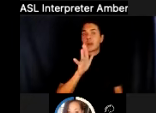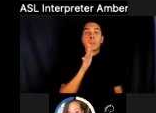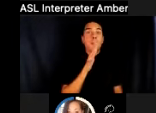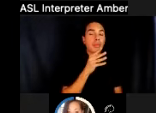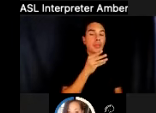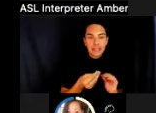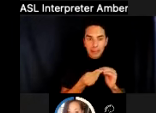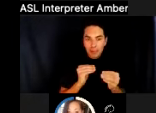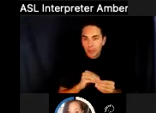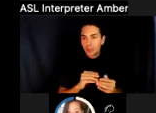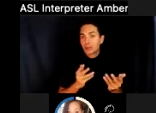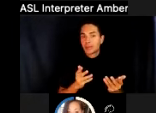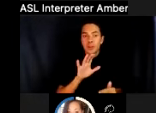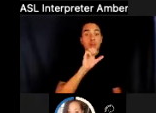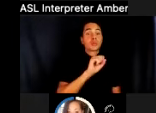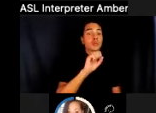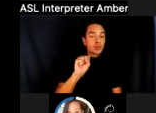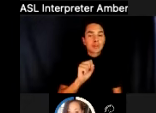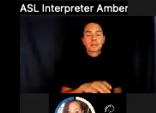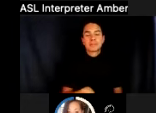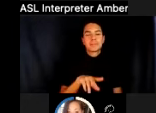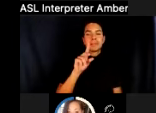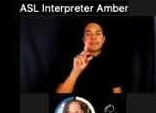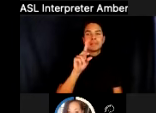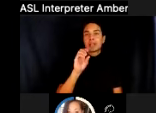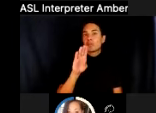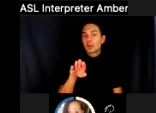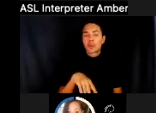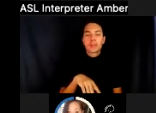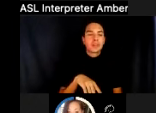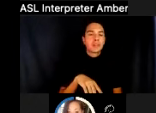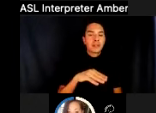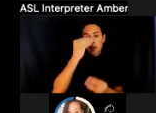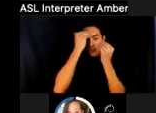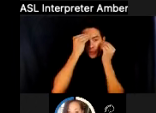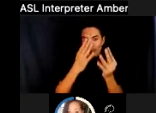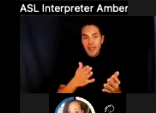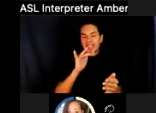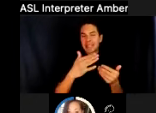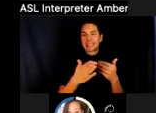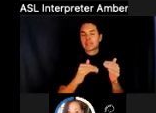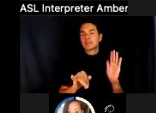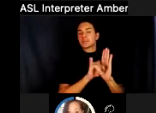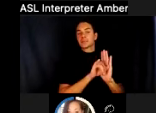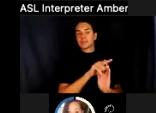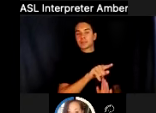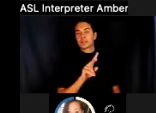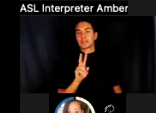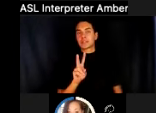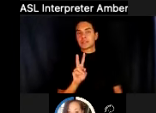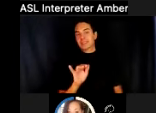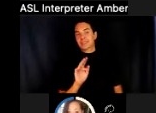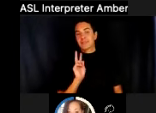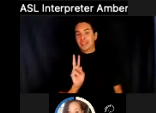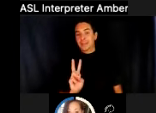number, social security or date of birth. Information that would identify the victim. And like I said